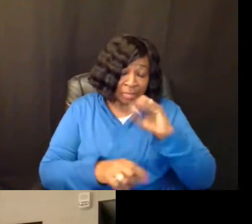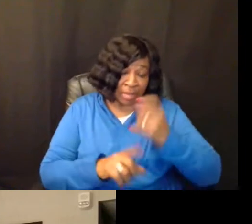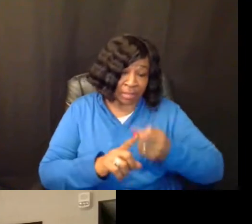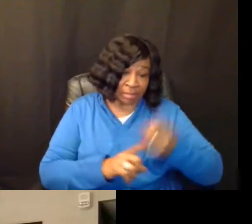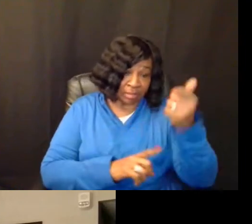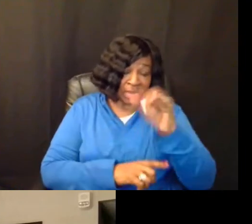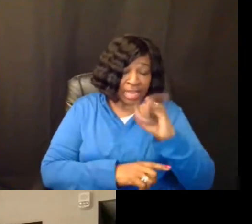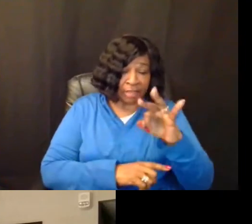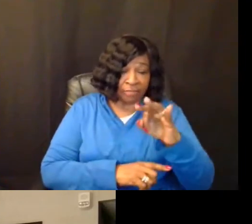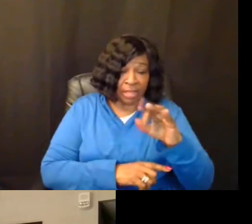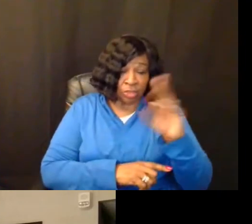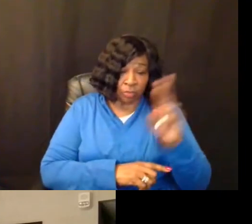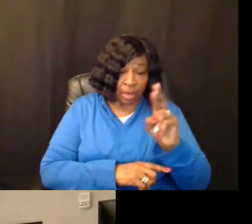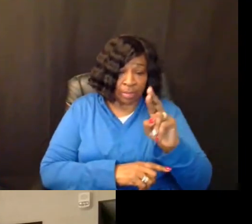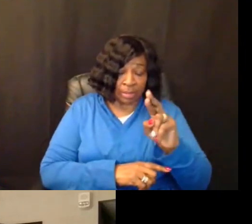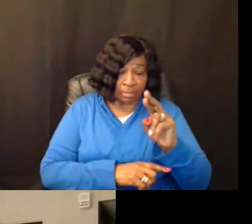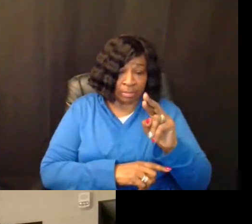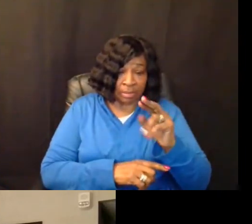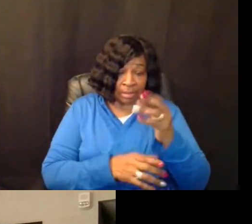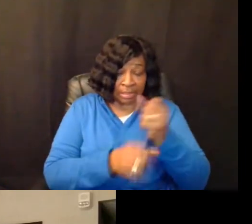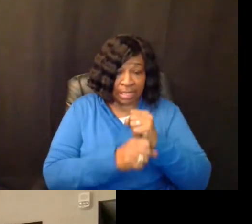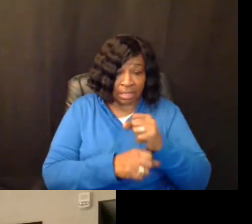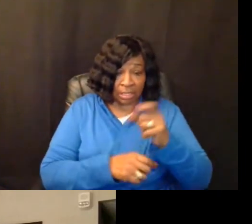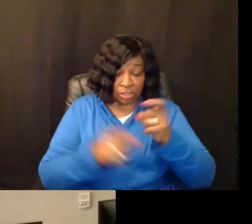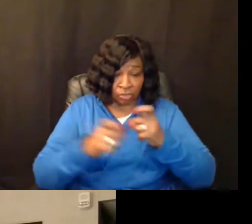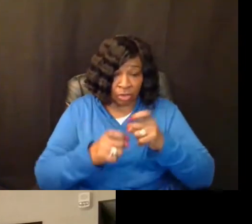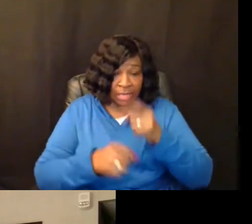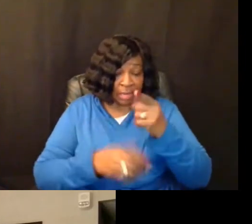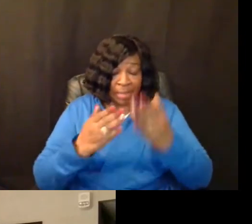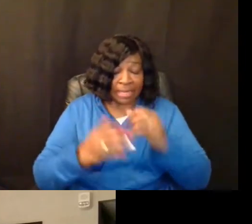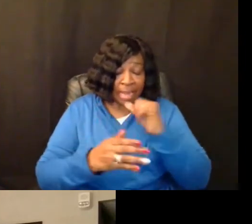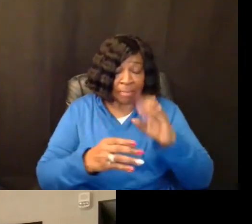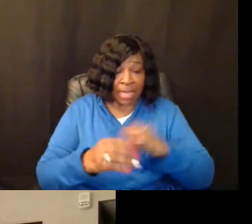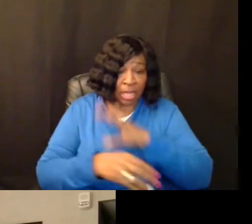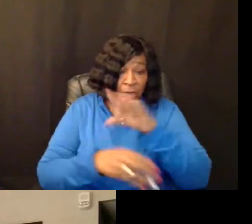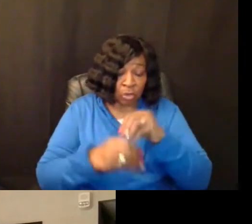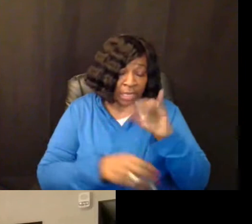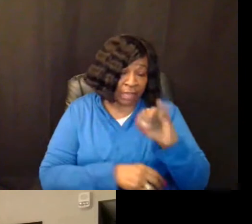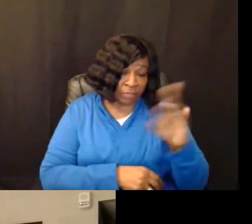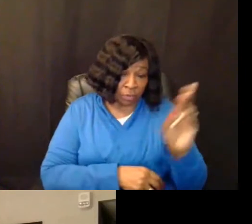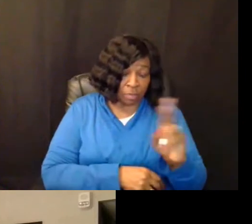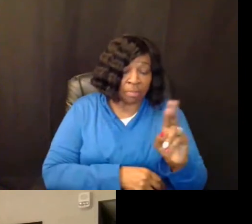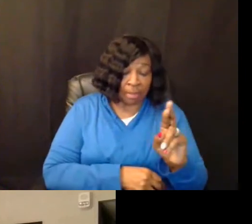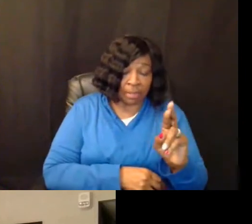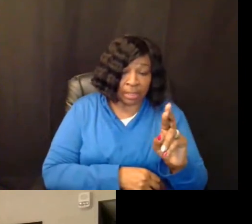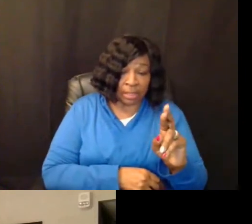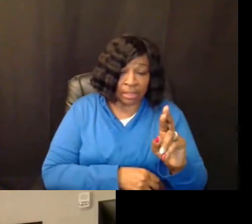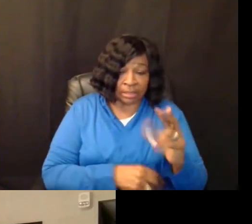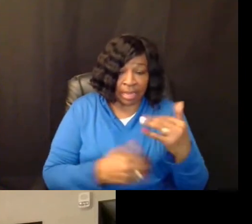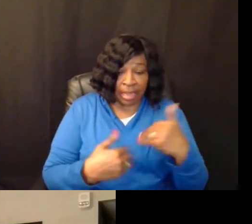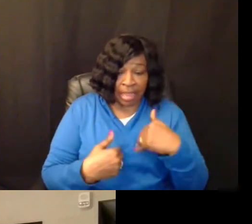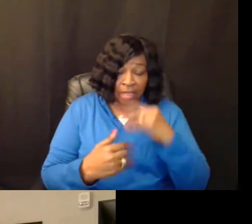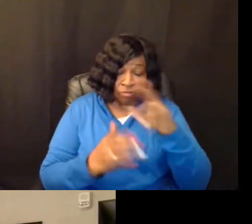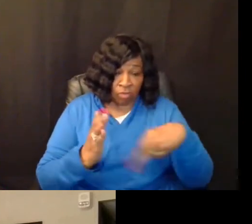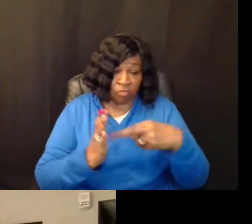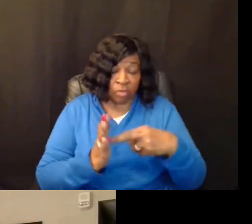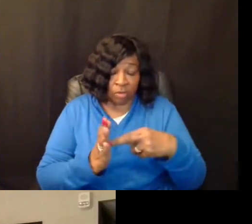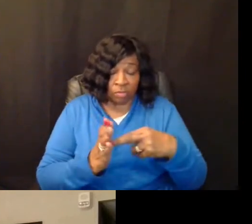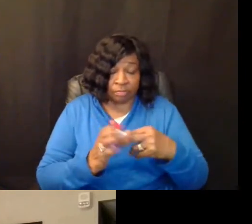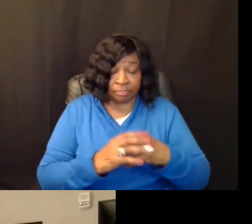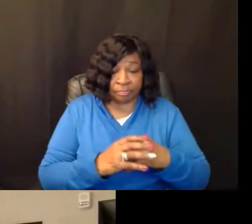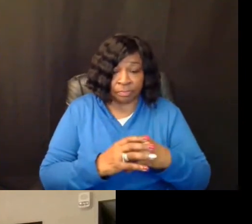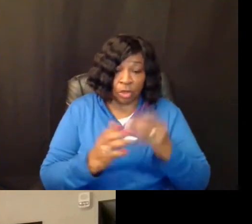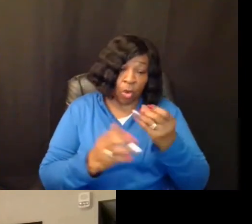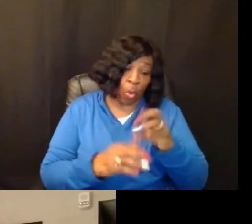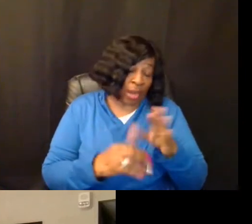control? It certainly may not be included if Republicans do have a role to play,